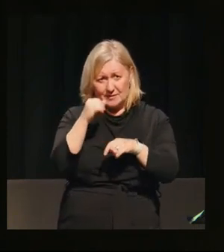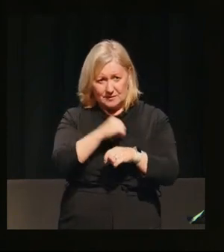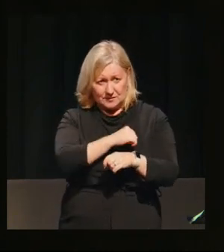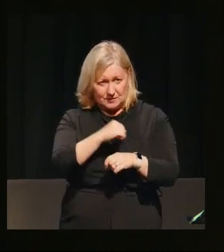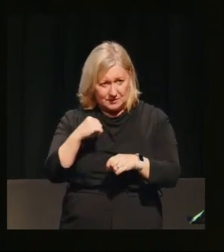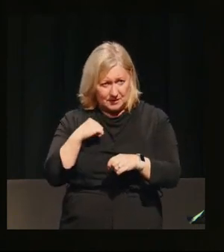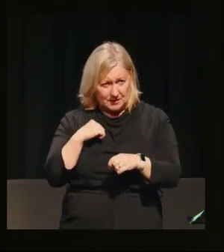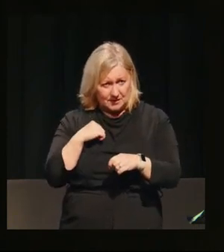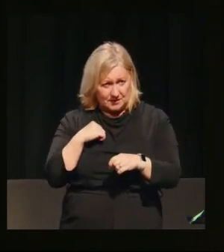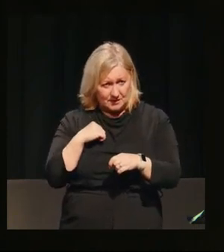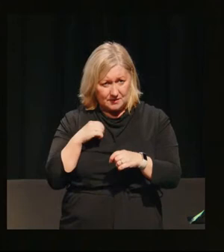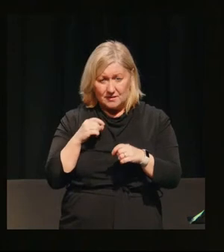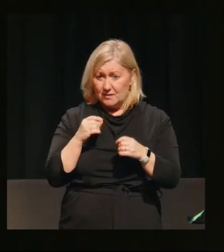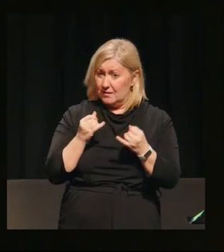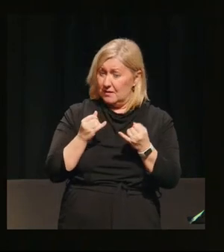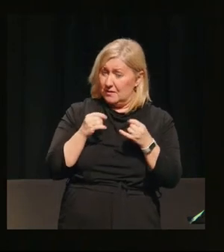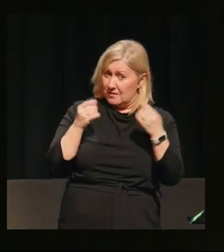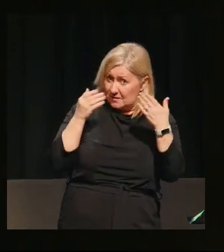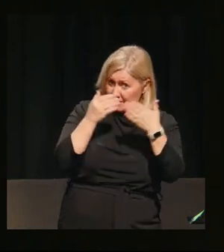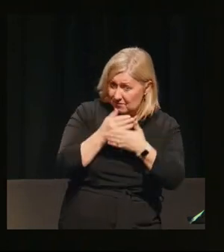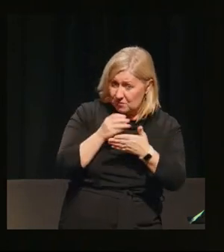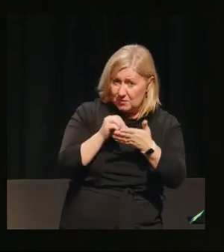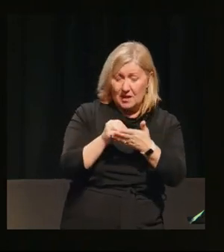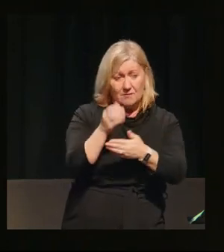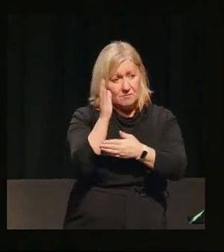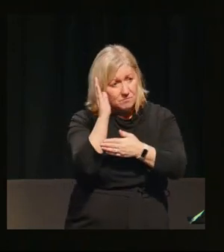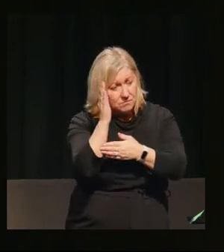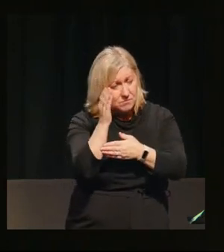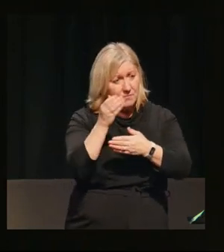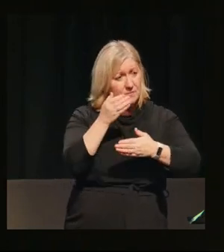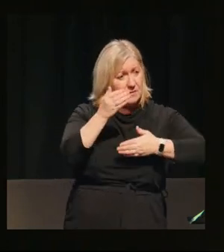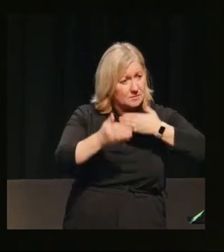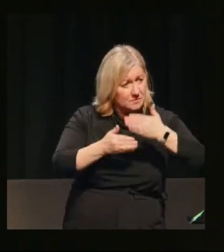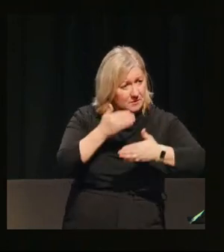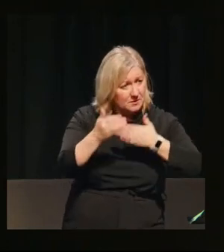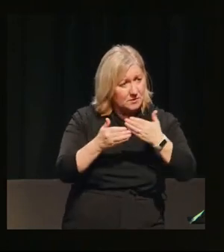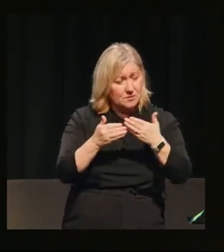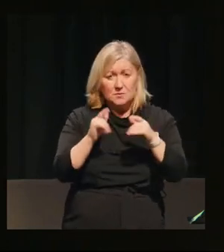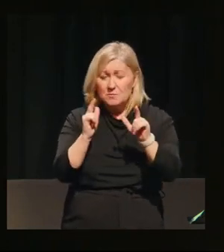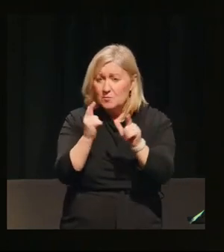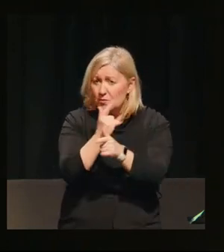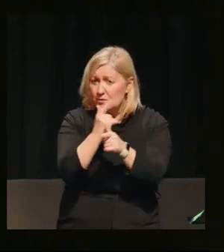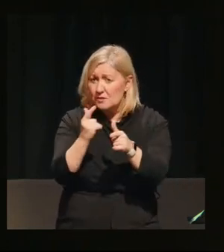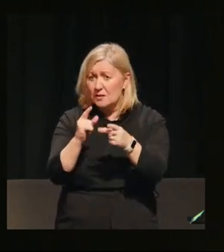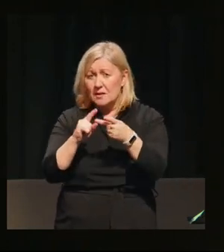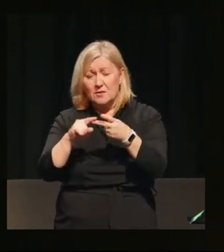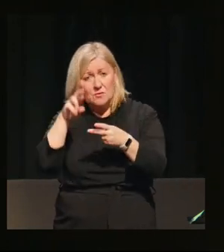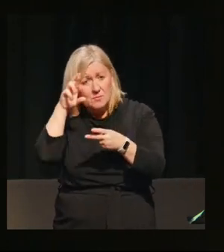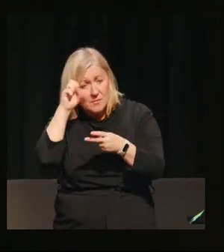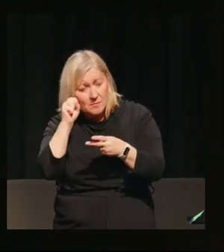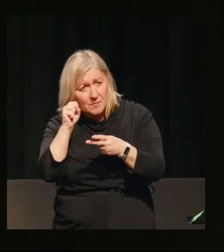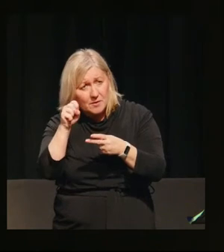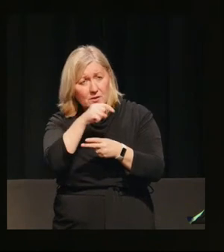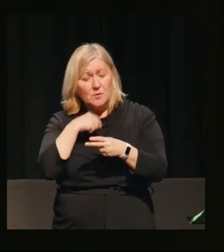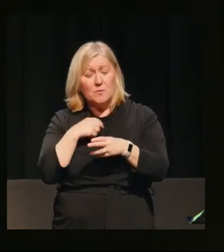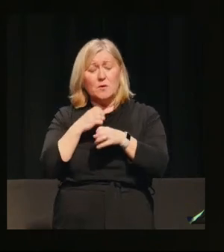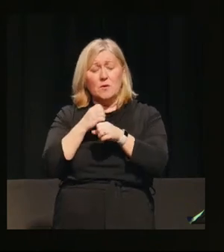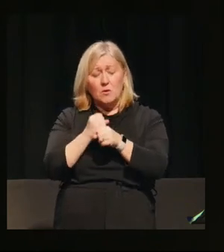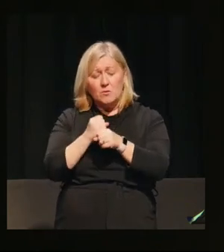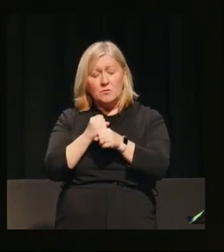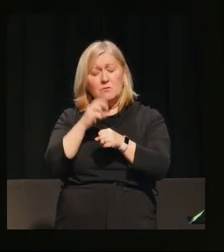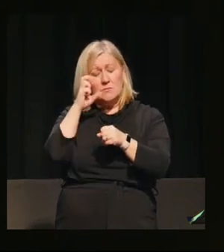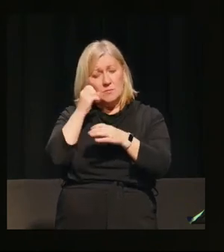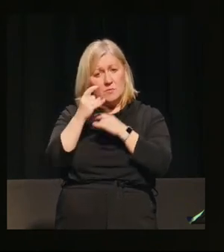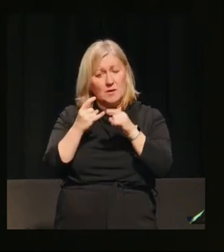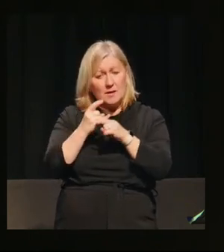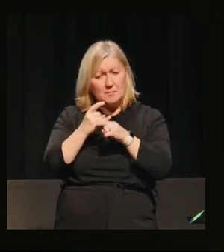reconciliation, readings, and music, we pause to reflect and remember. In remembering the millions of Jewish people who were persecuted